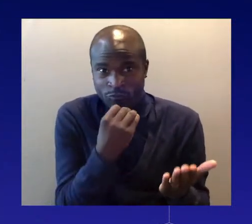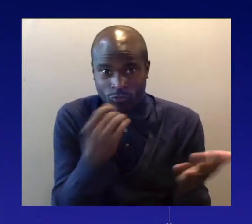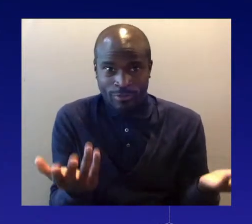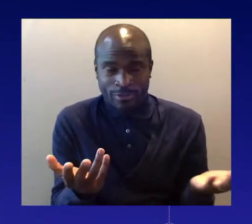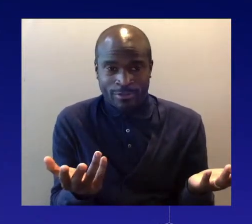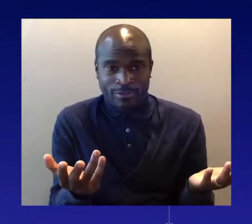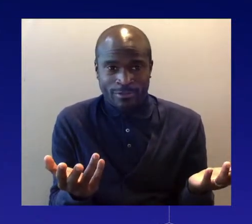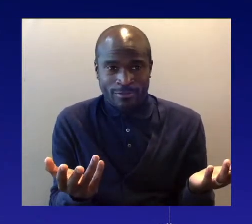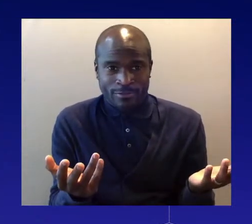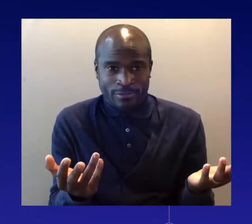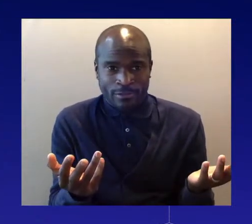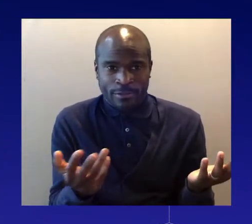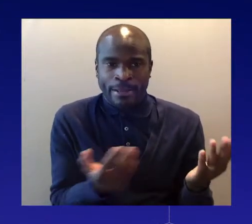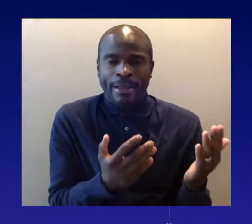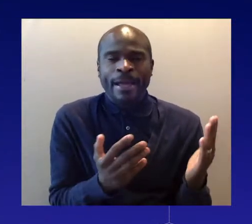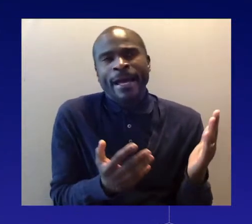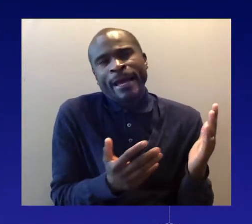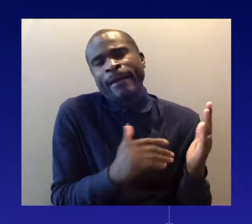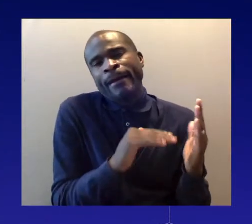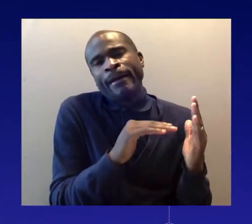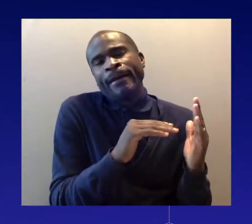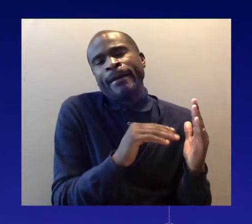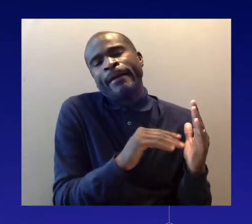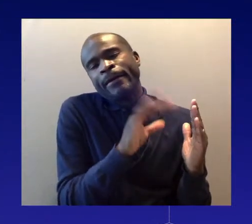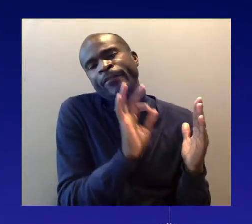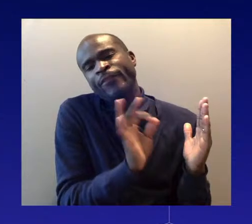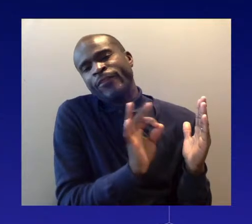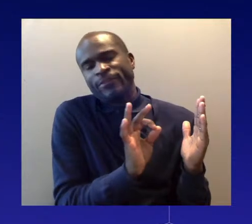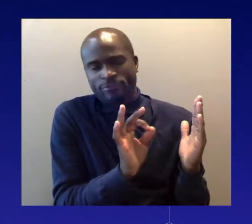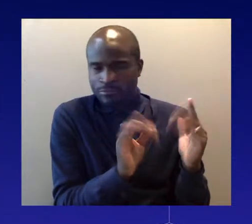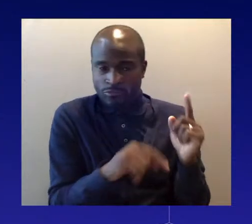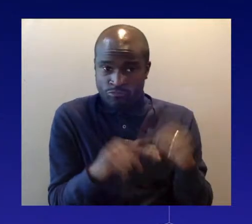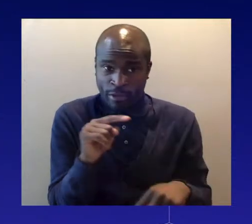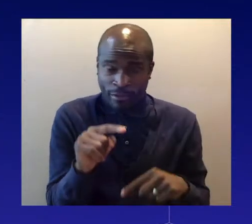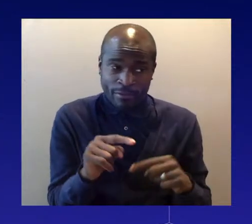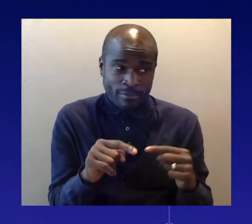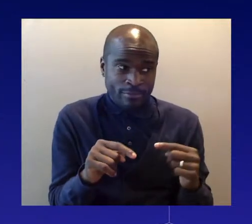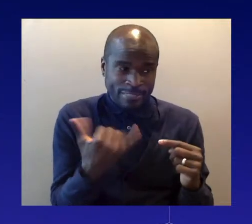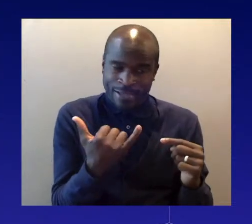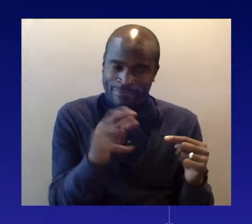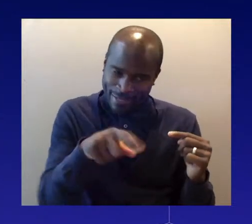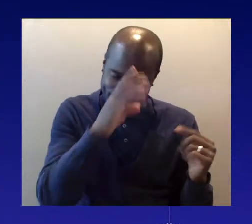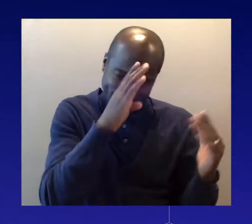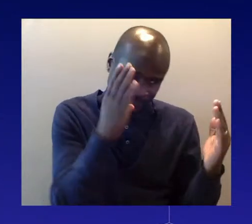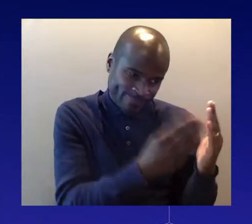can't ignore it anymore. And I think that that's the real paradigm shift that's happened clinically. It's